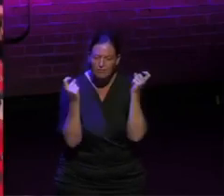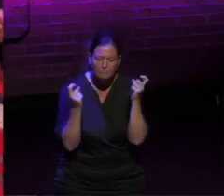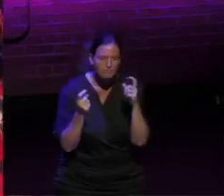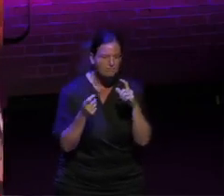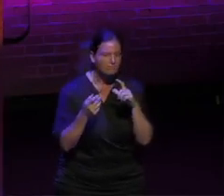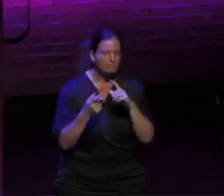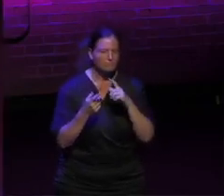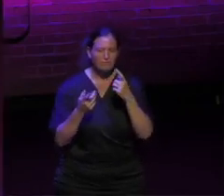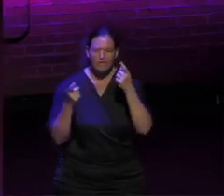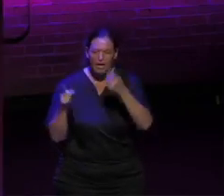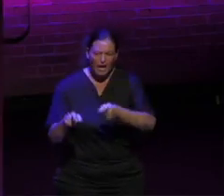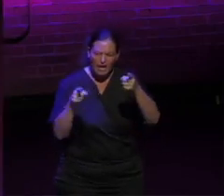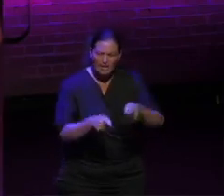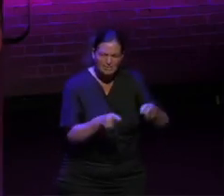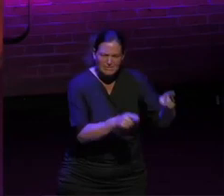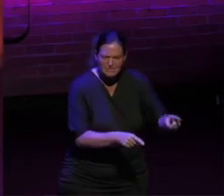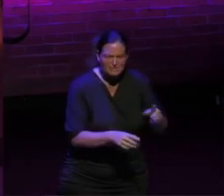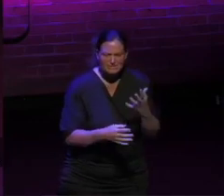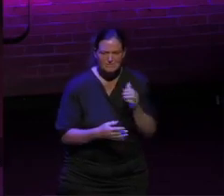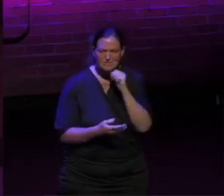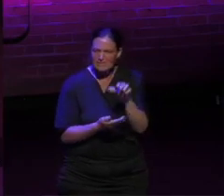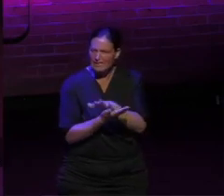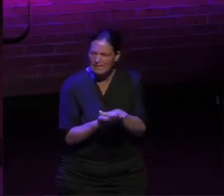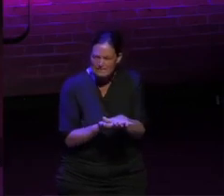happening that were just not very nice.